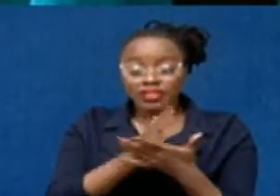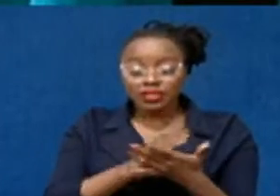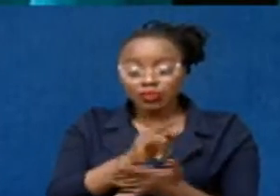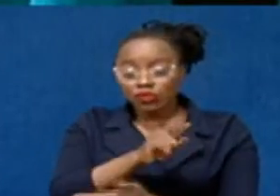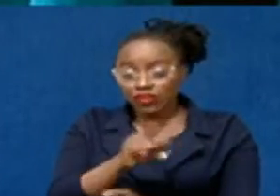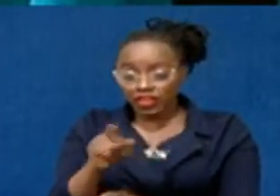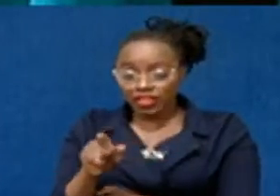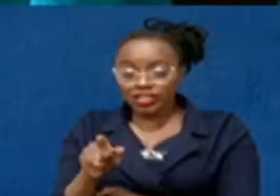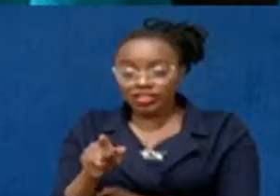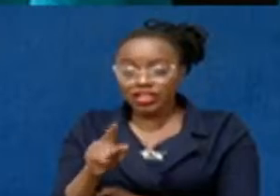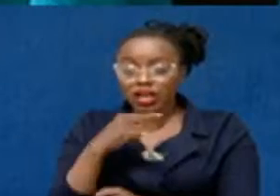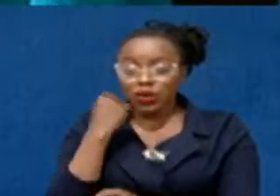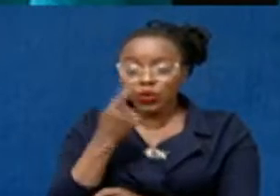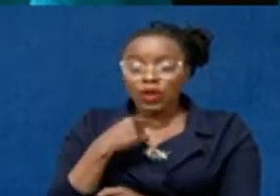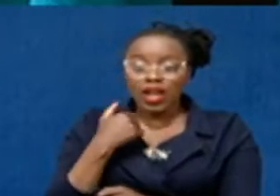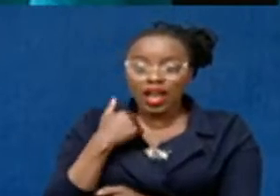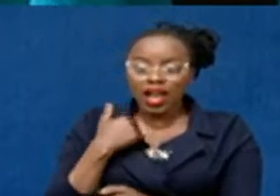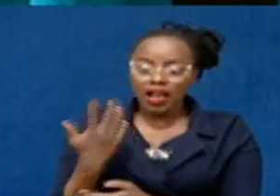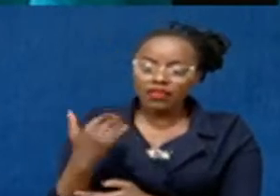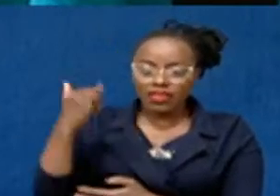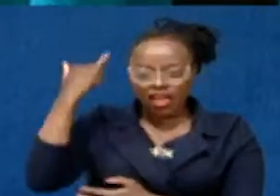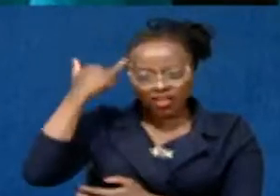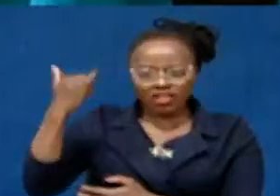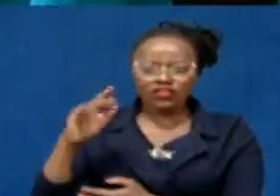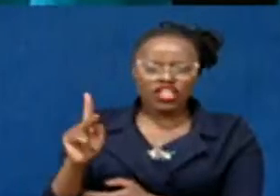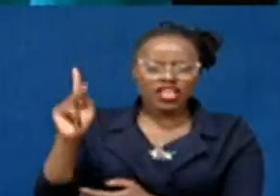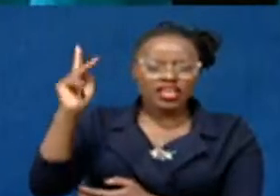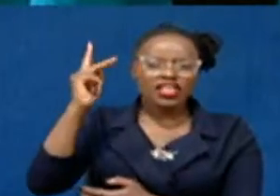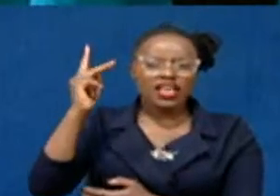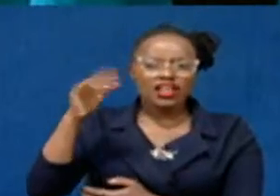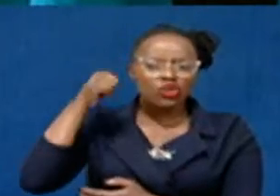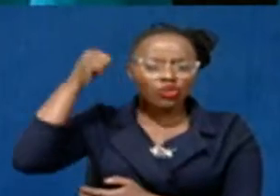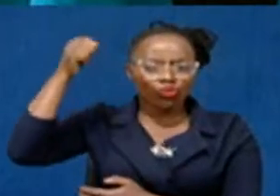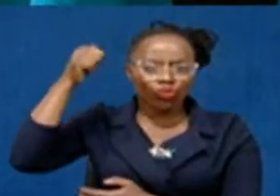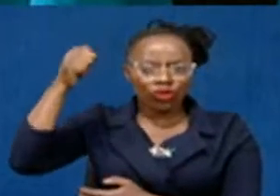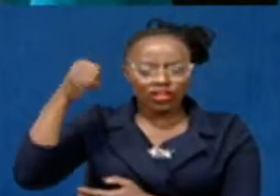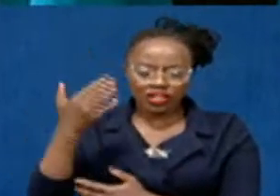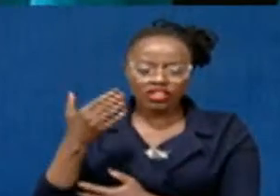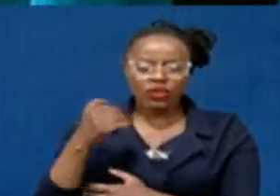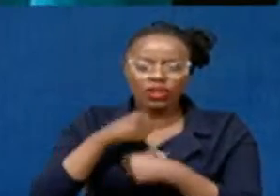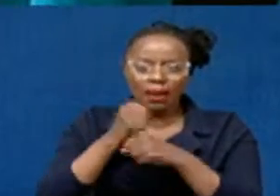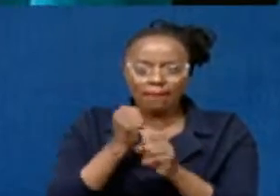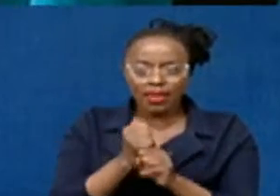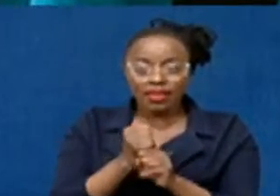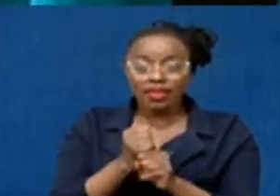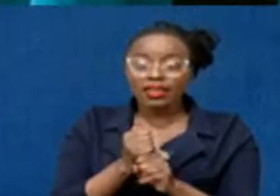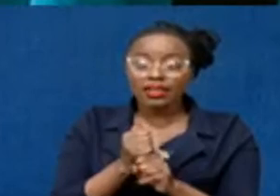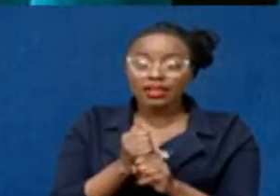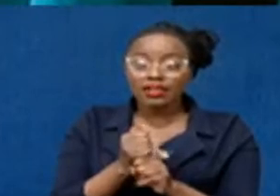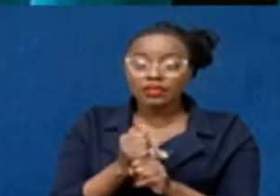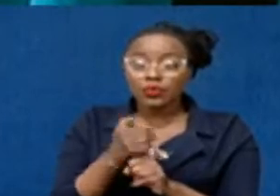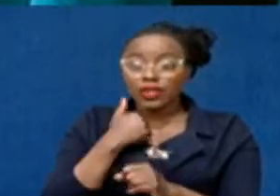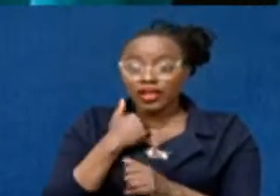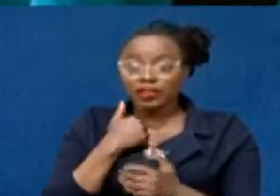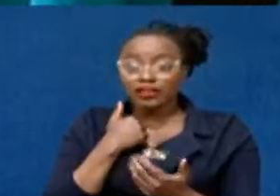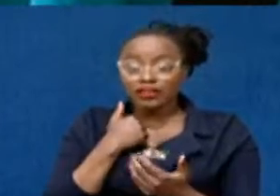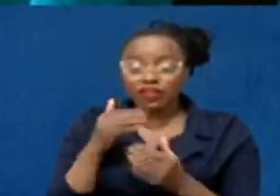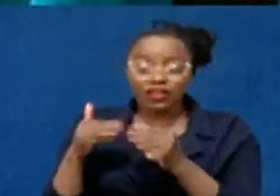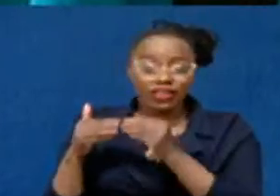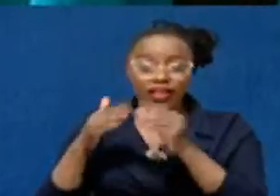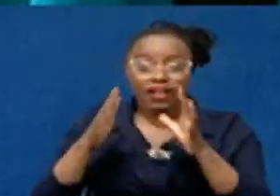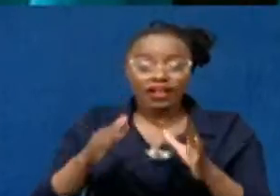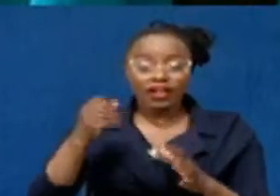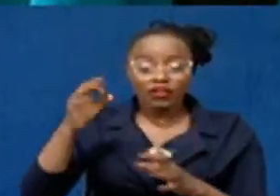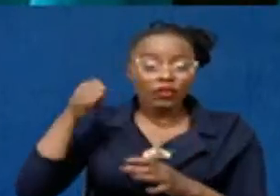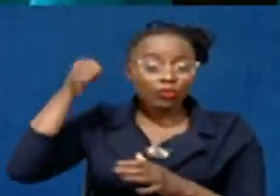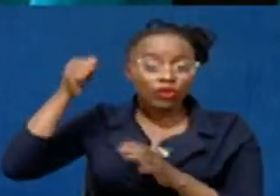these holding aspects of the Kenyan political architecture, where the leader of